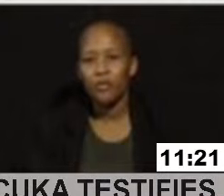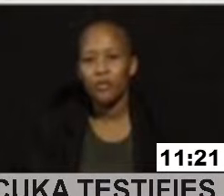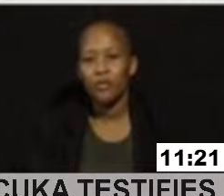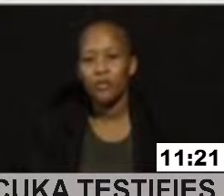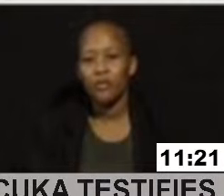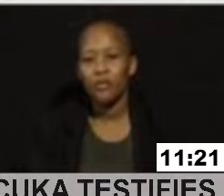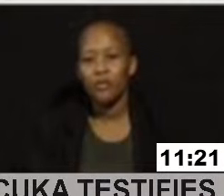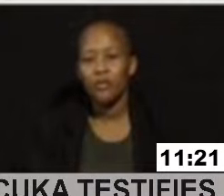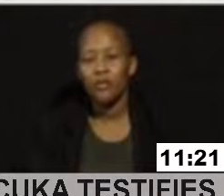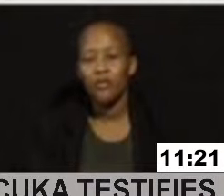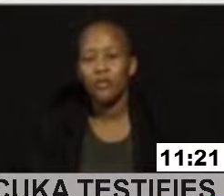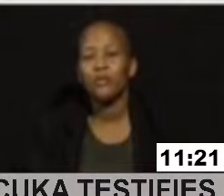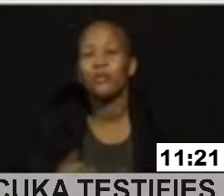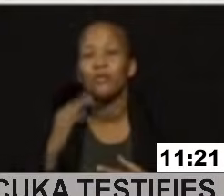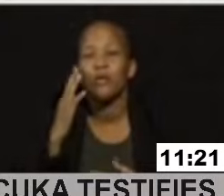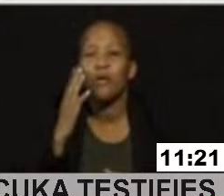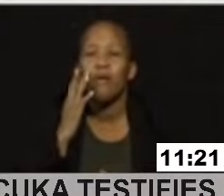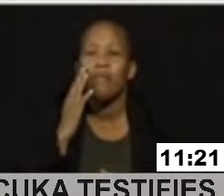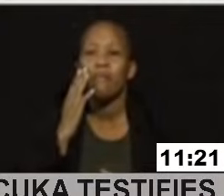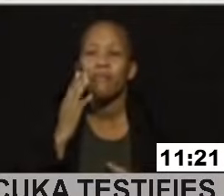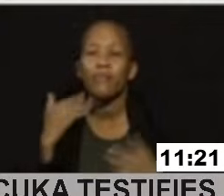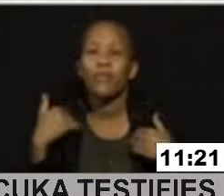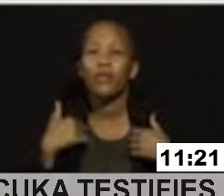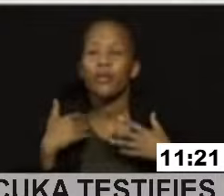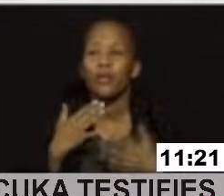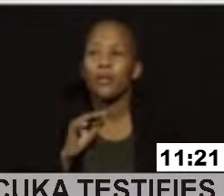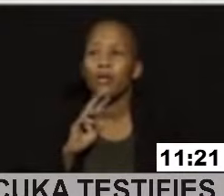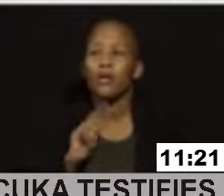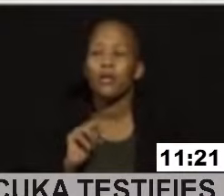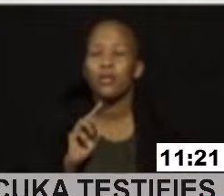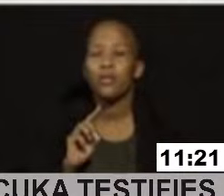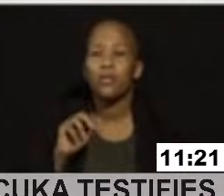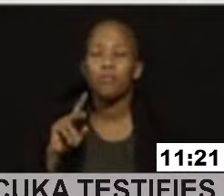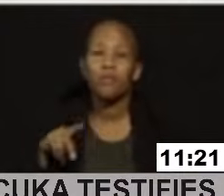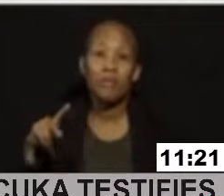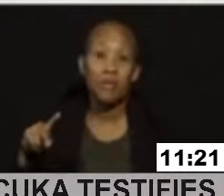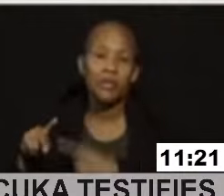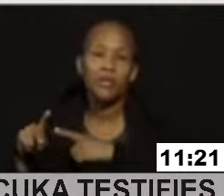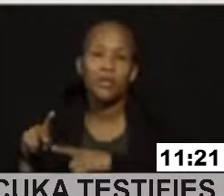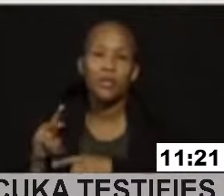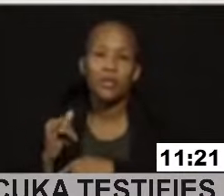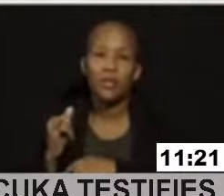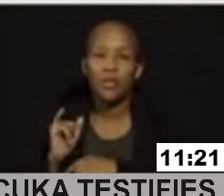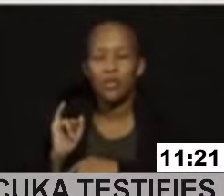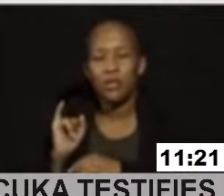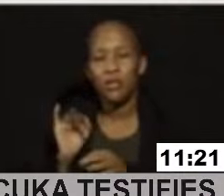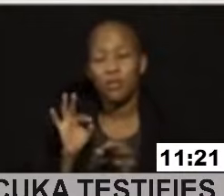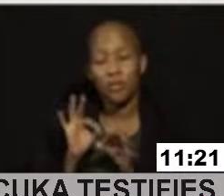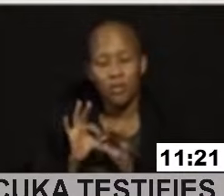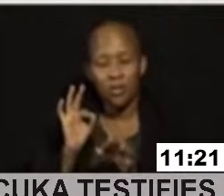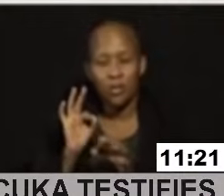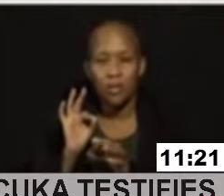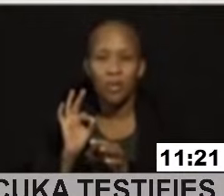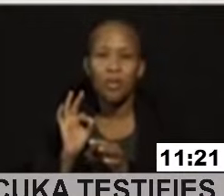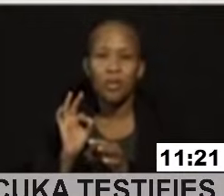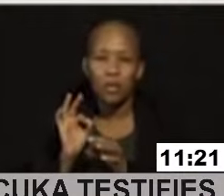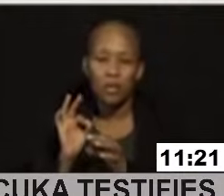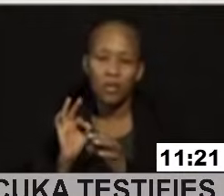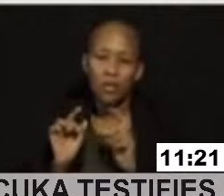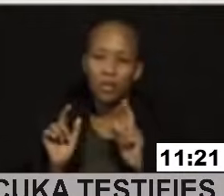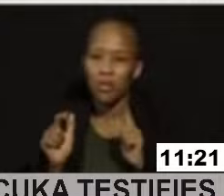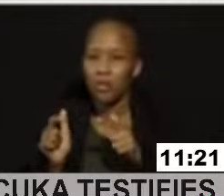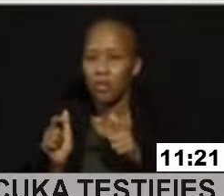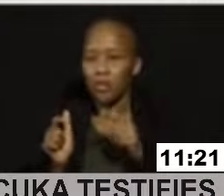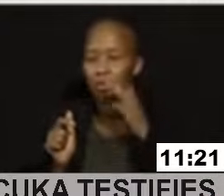when you started at the NDPP, and in particular, we're interested in the position as to resources that were there